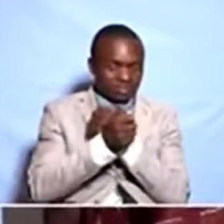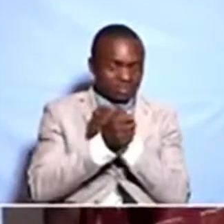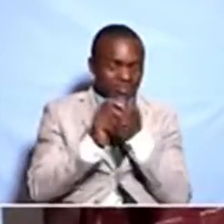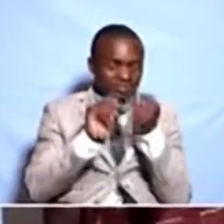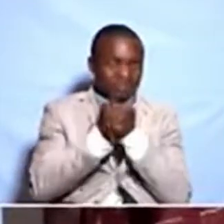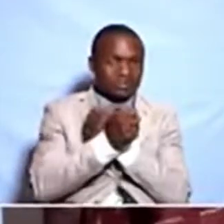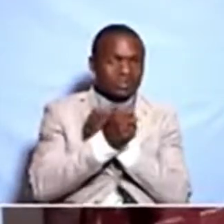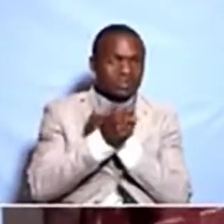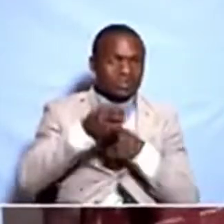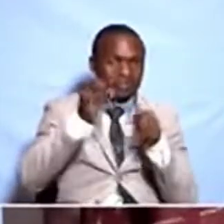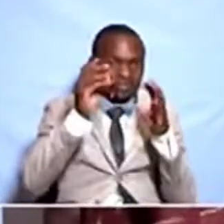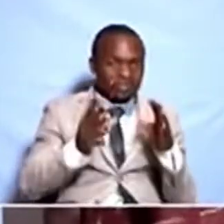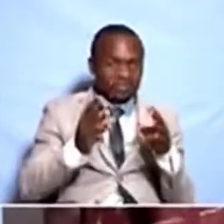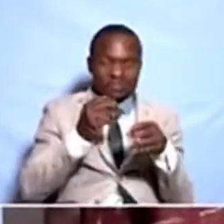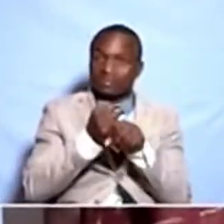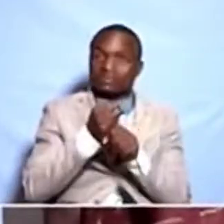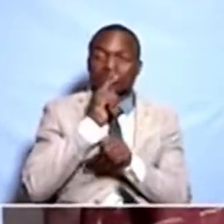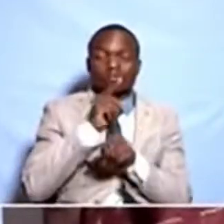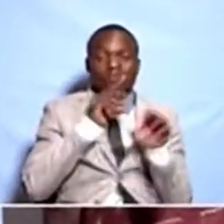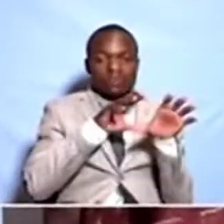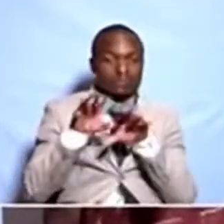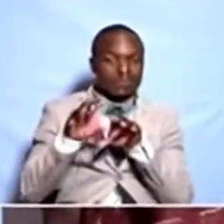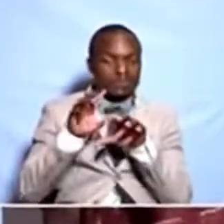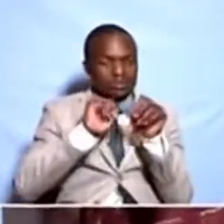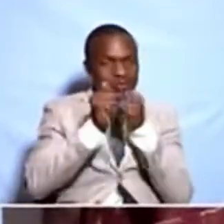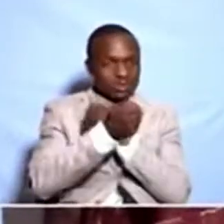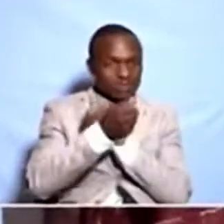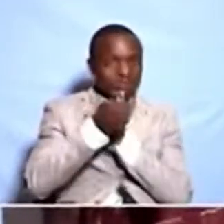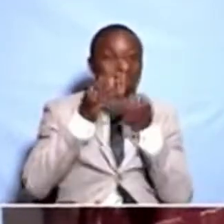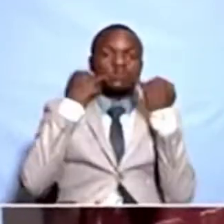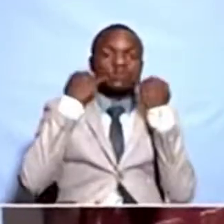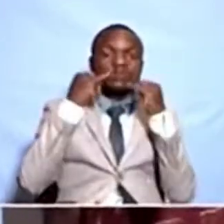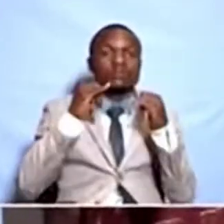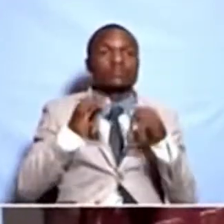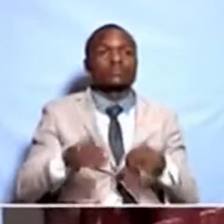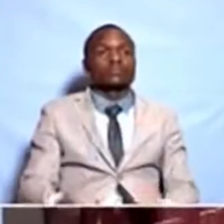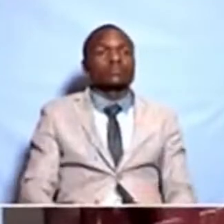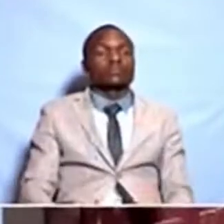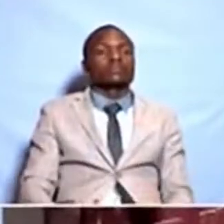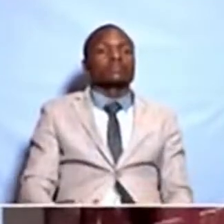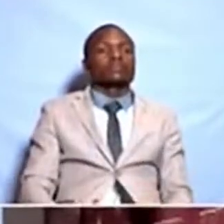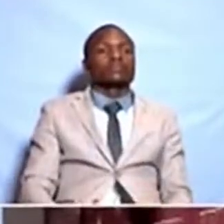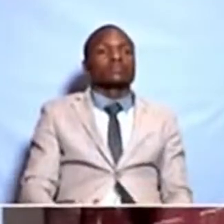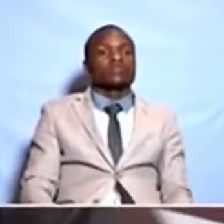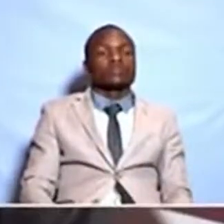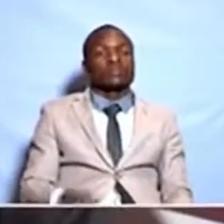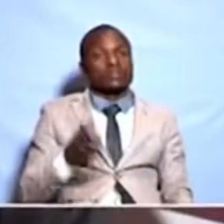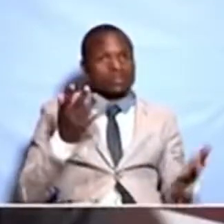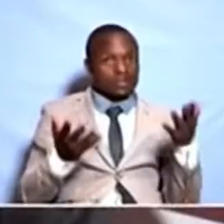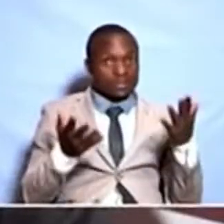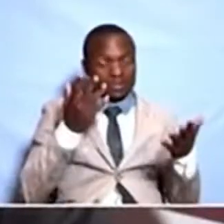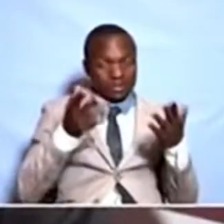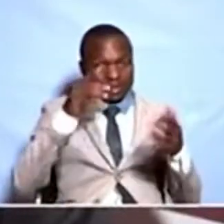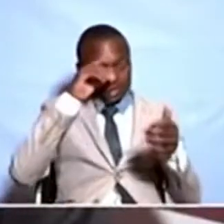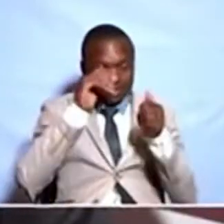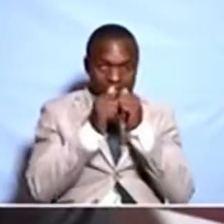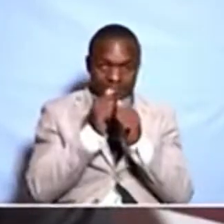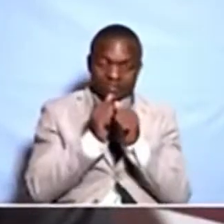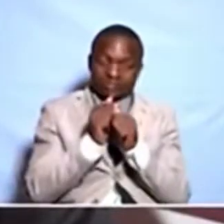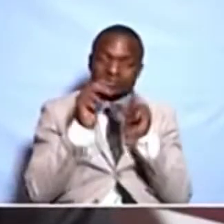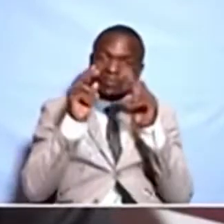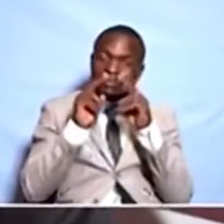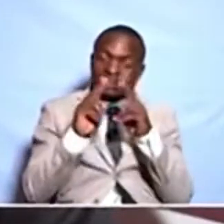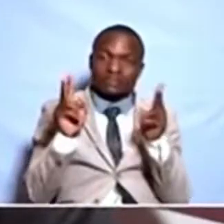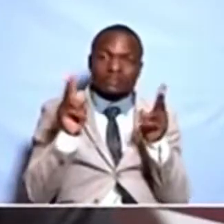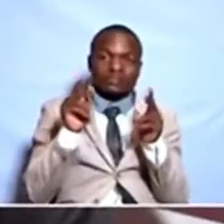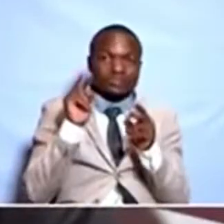also you do the change of details. Is it just that maybe because it's very rare